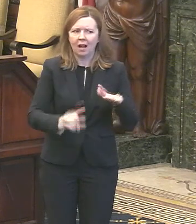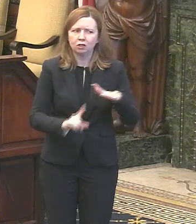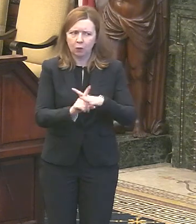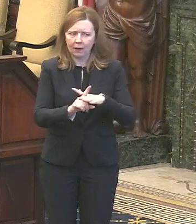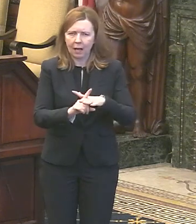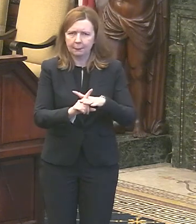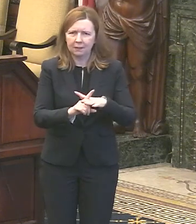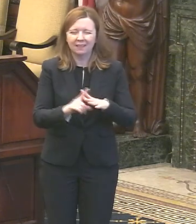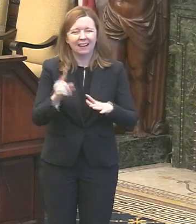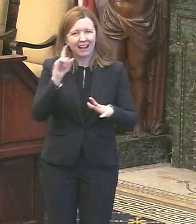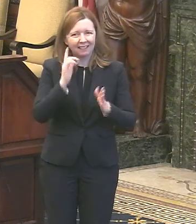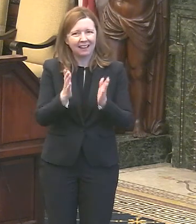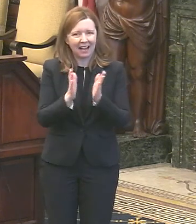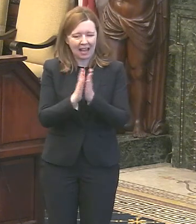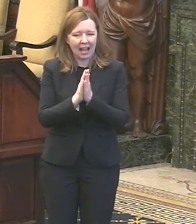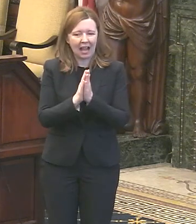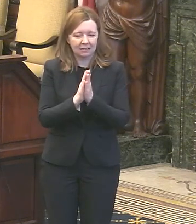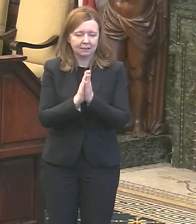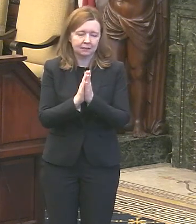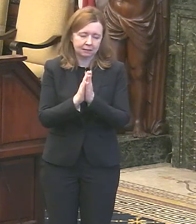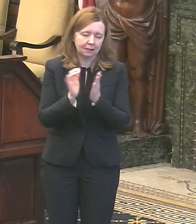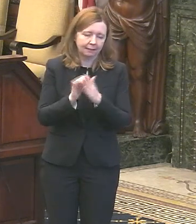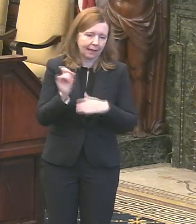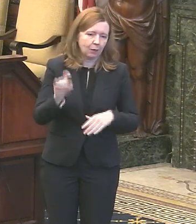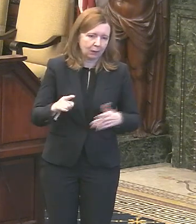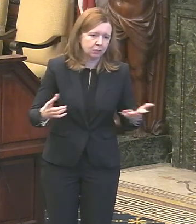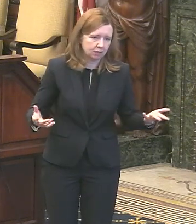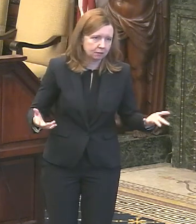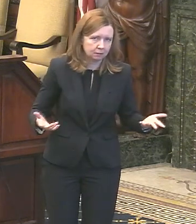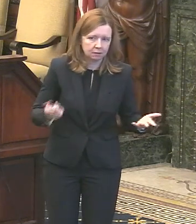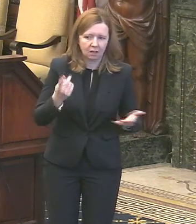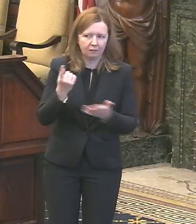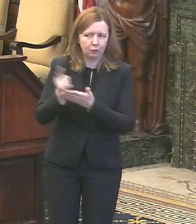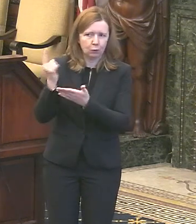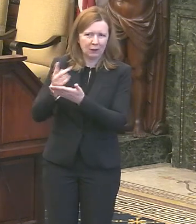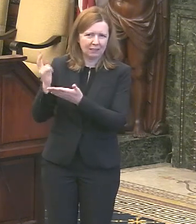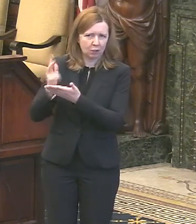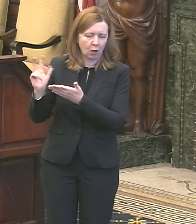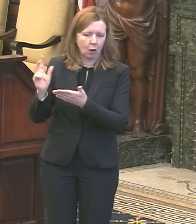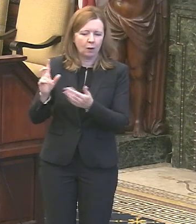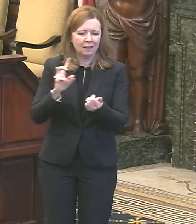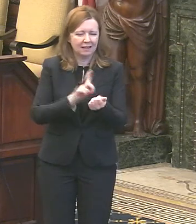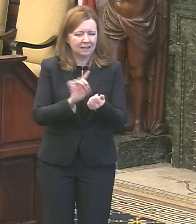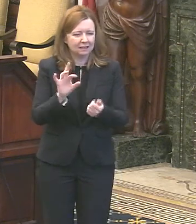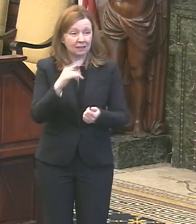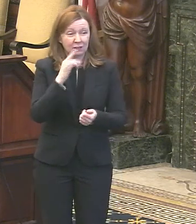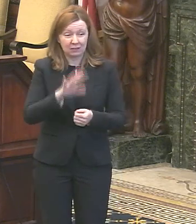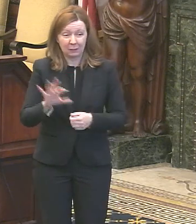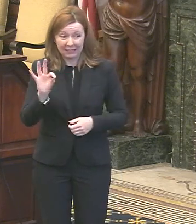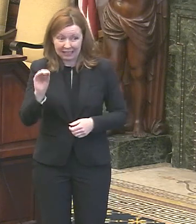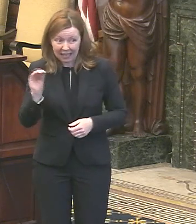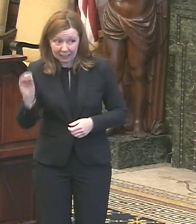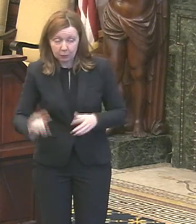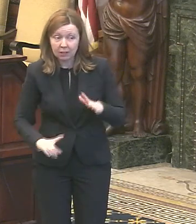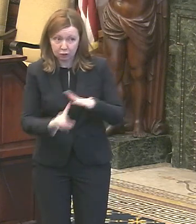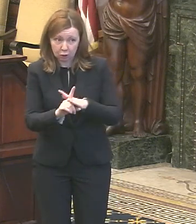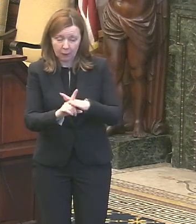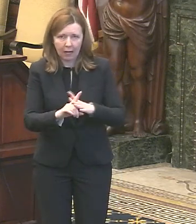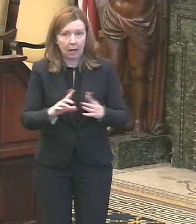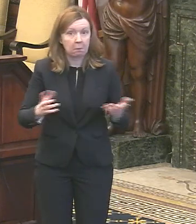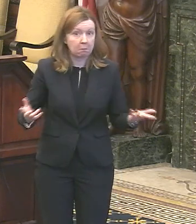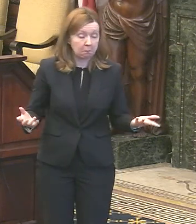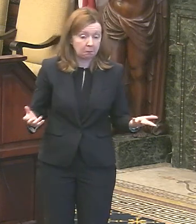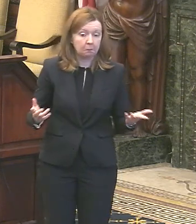I think I had asked I had asked that question maybe a couple of weeks ago, and I think Dr. Farley, you'd said it was about 90% are showing up. So I'm wondering